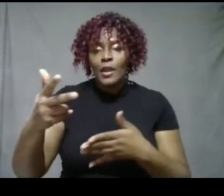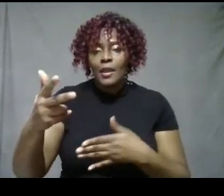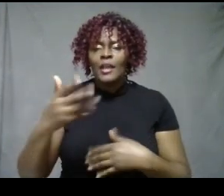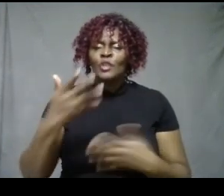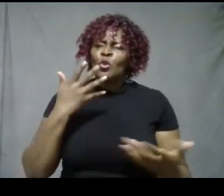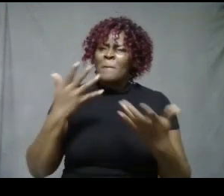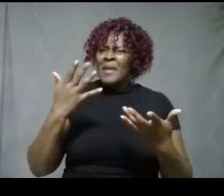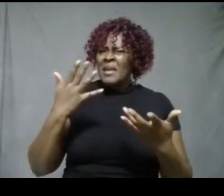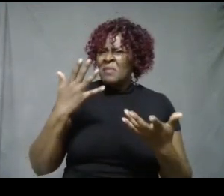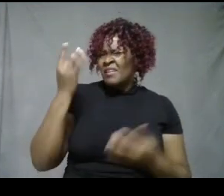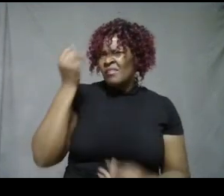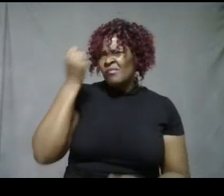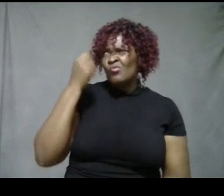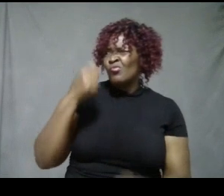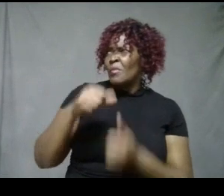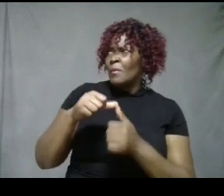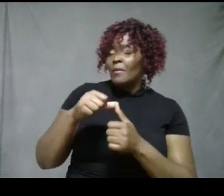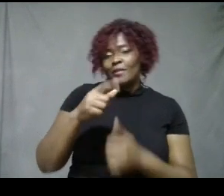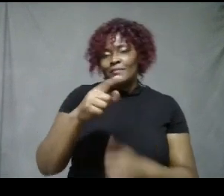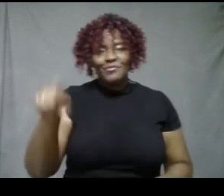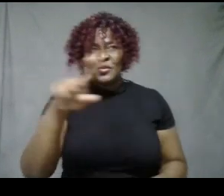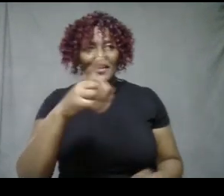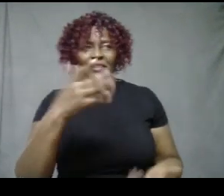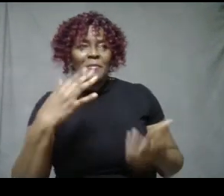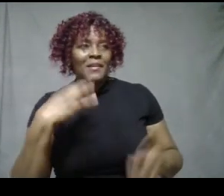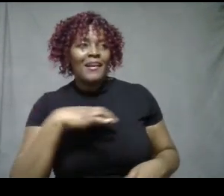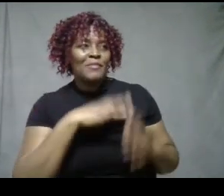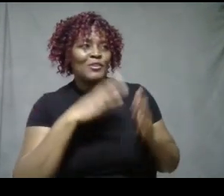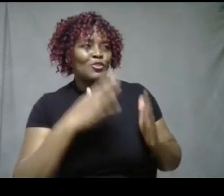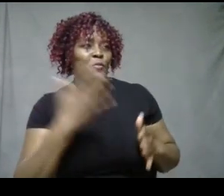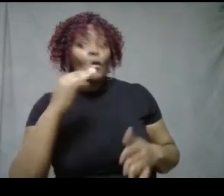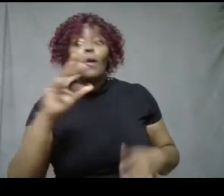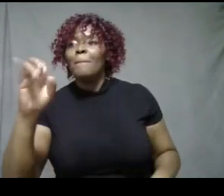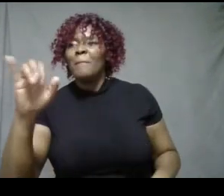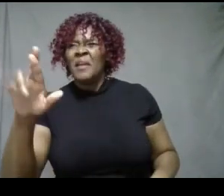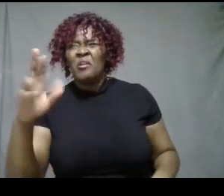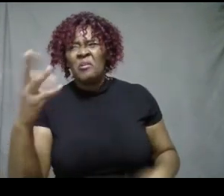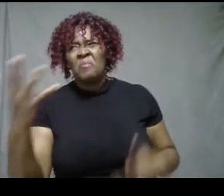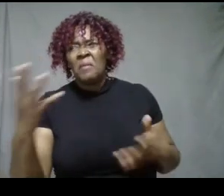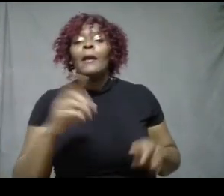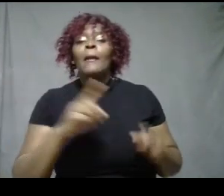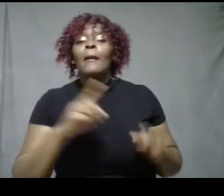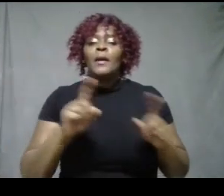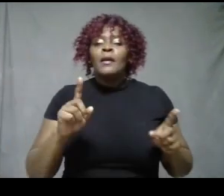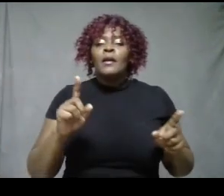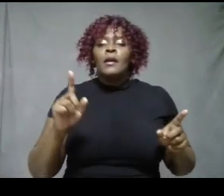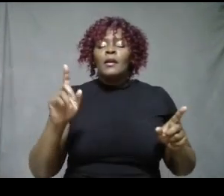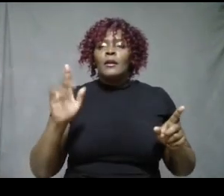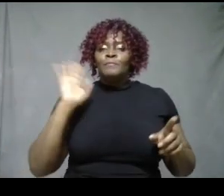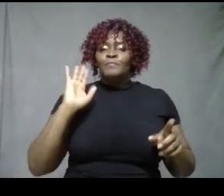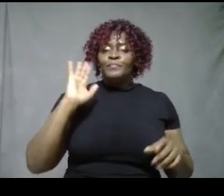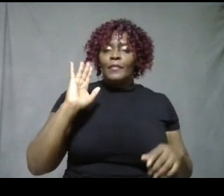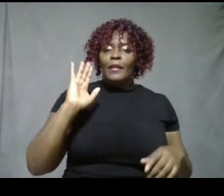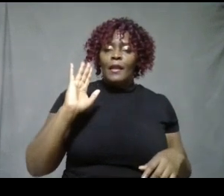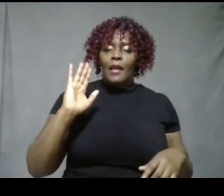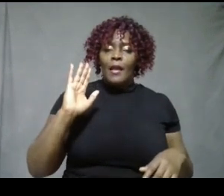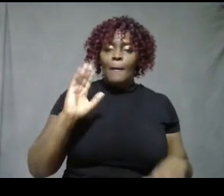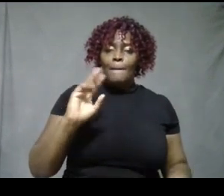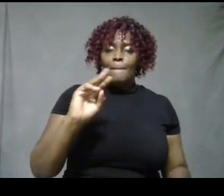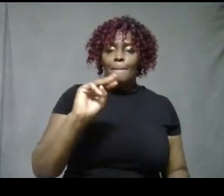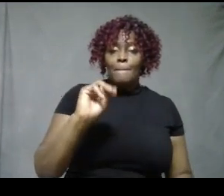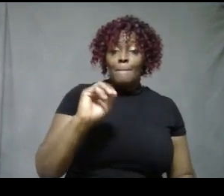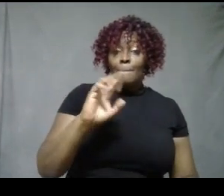you probably weren't commissioners, maybe the mayor was, but when Markey didn't deliver on the